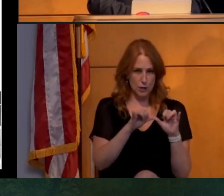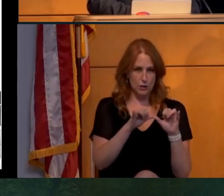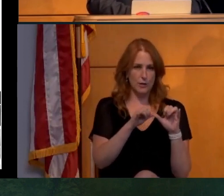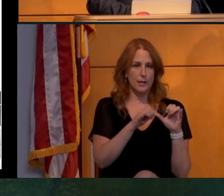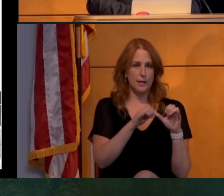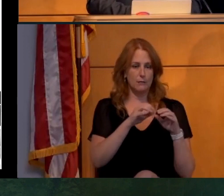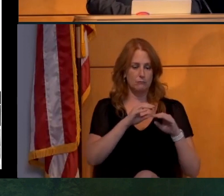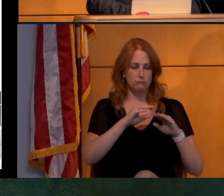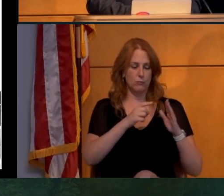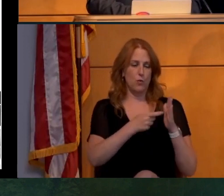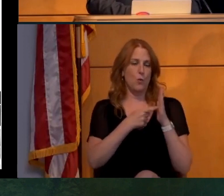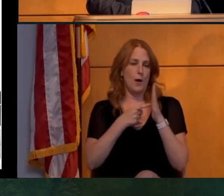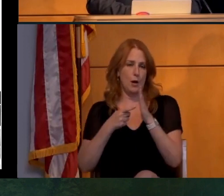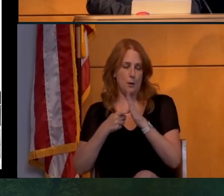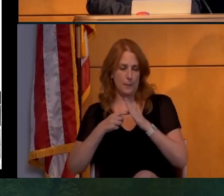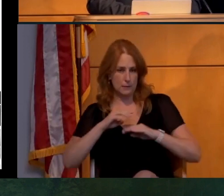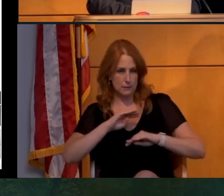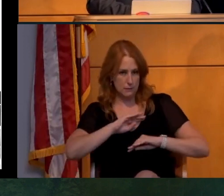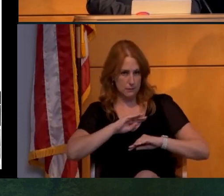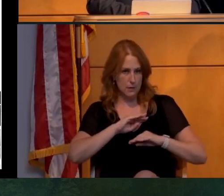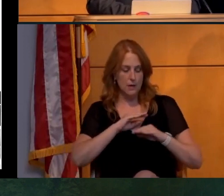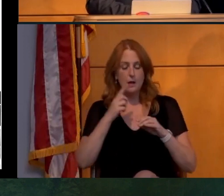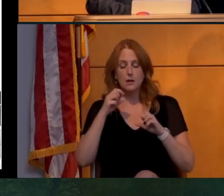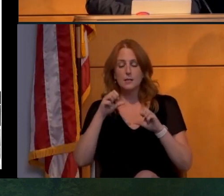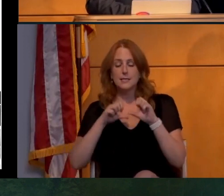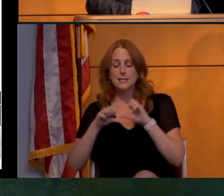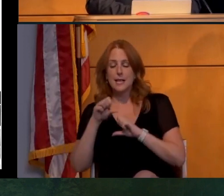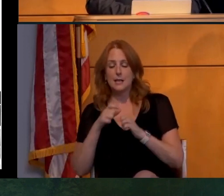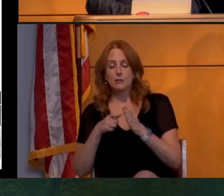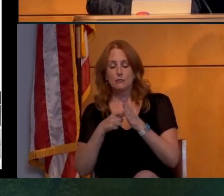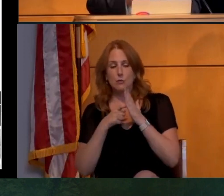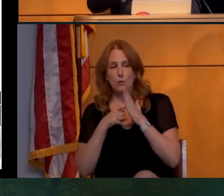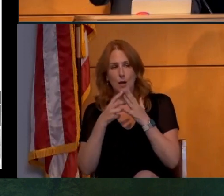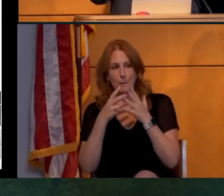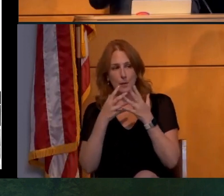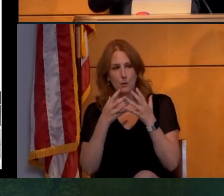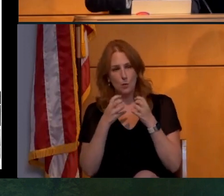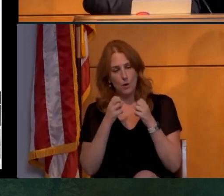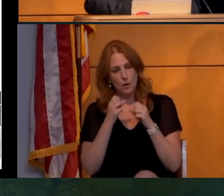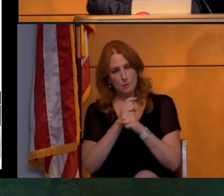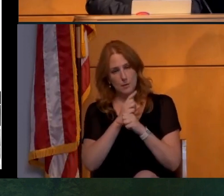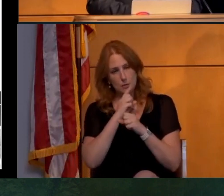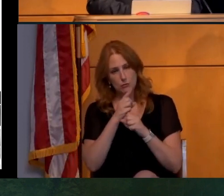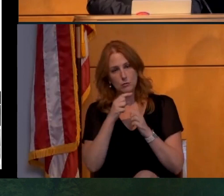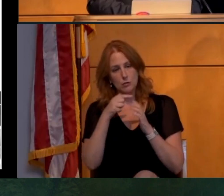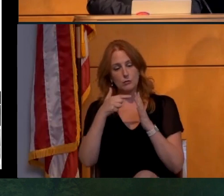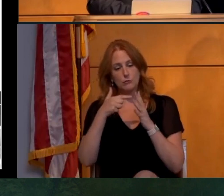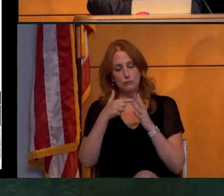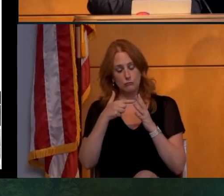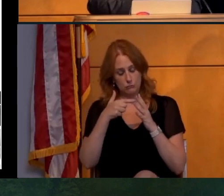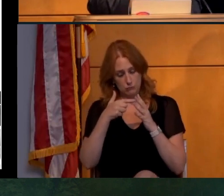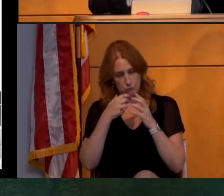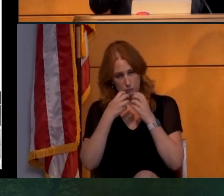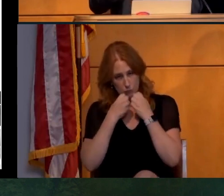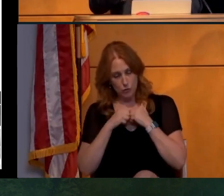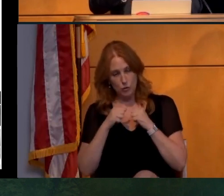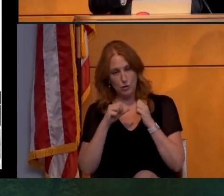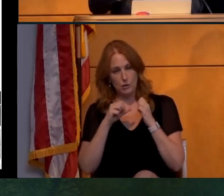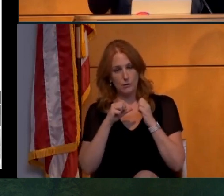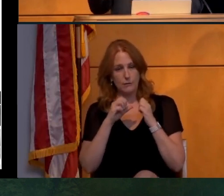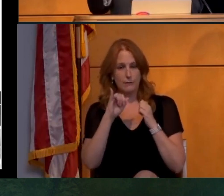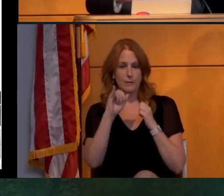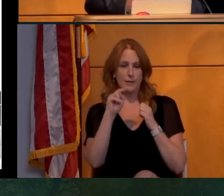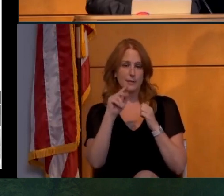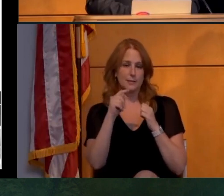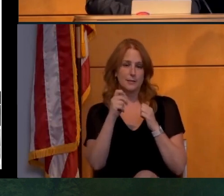From a science requirement, we want to preserve stratigraphy. So we drill 10 centimeters down and we pull up